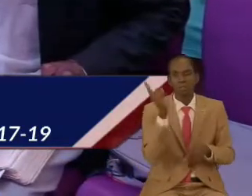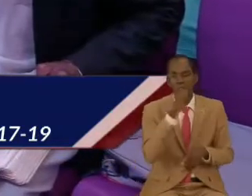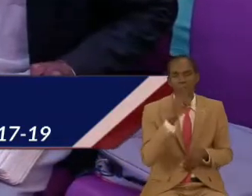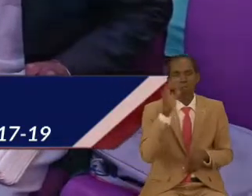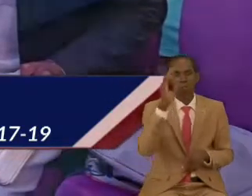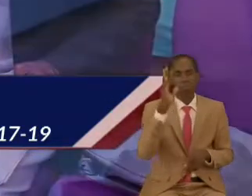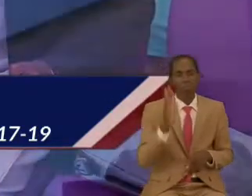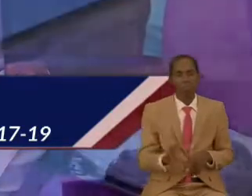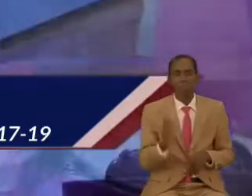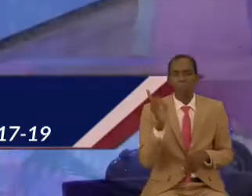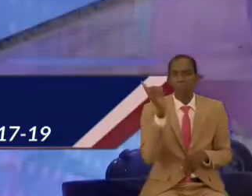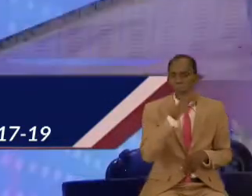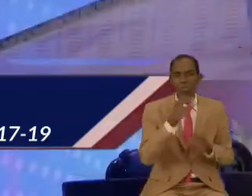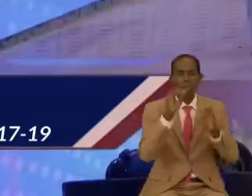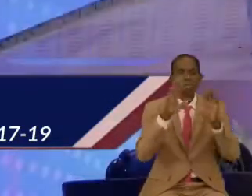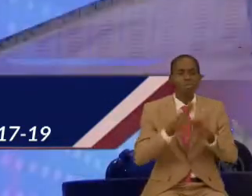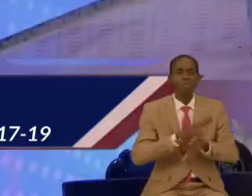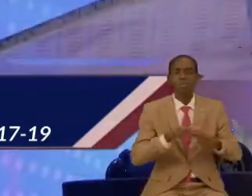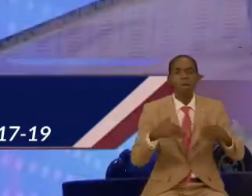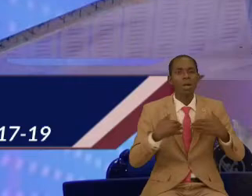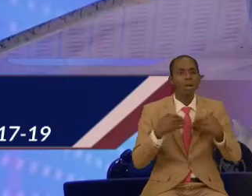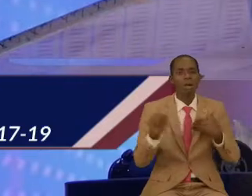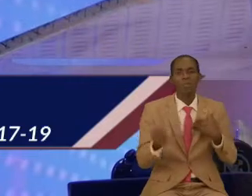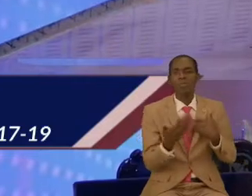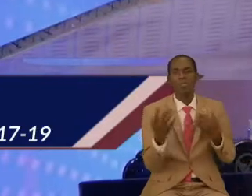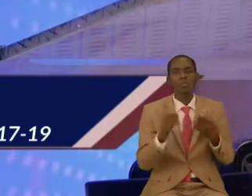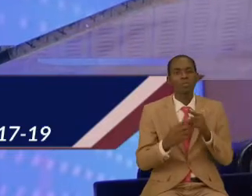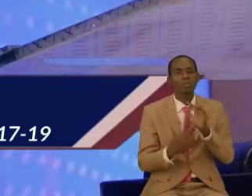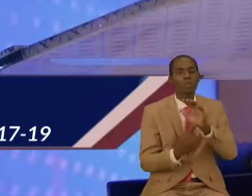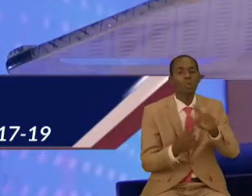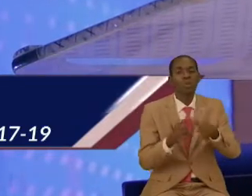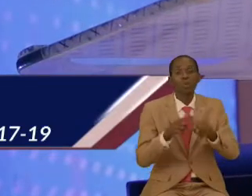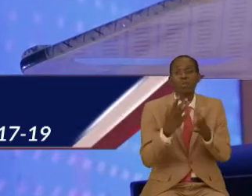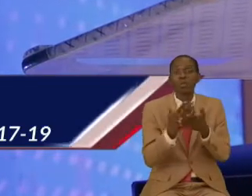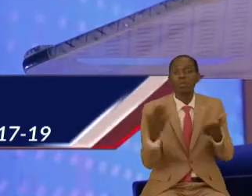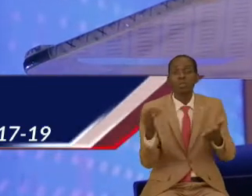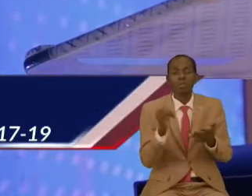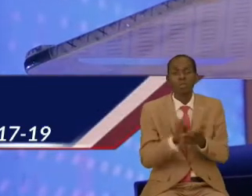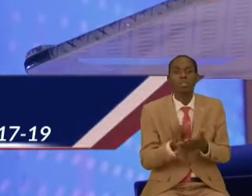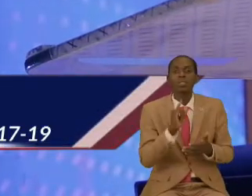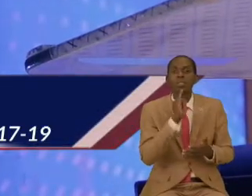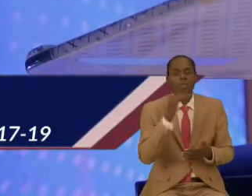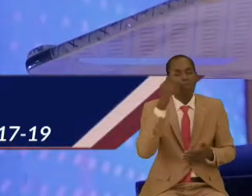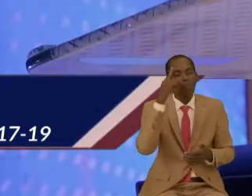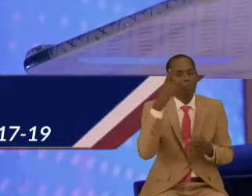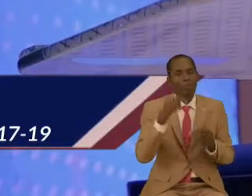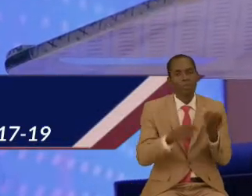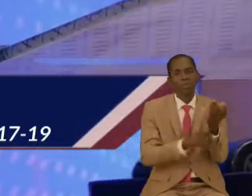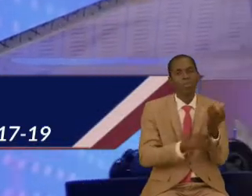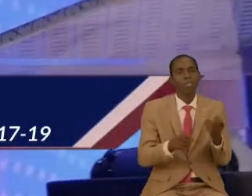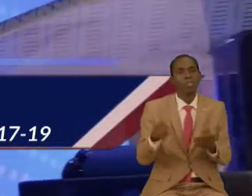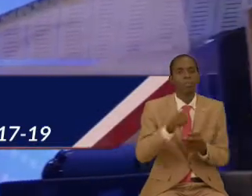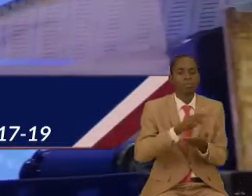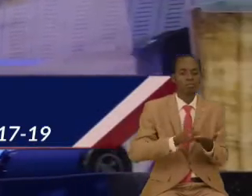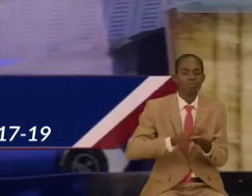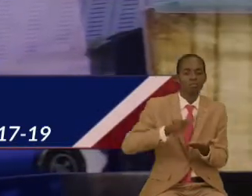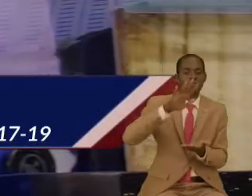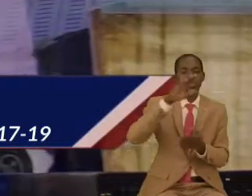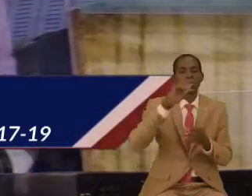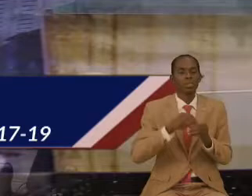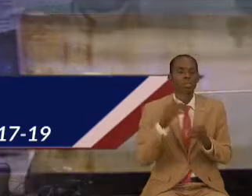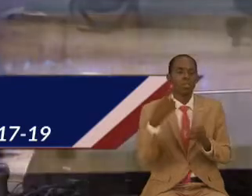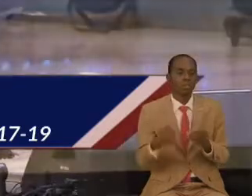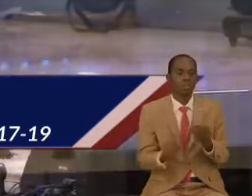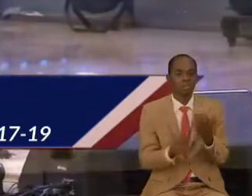preachers. They do not have anything to show except something that belongs to the flesh, the glory in the flesh.